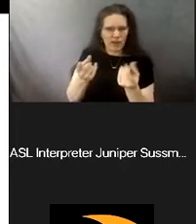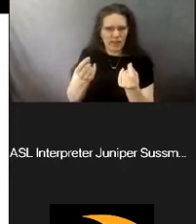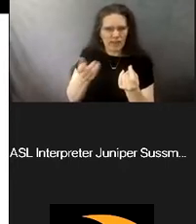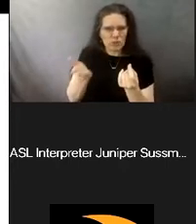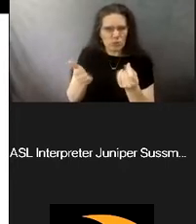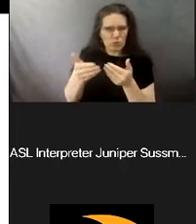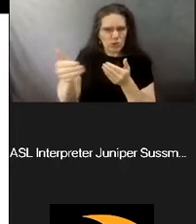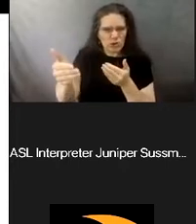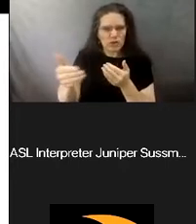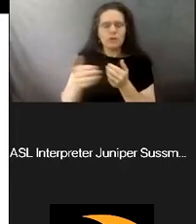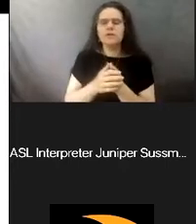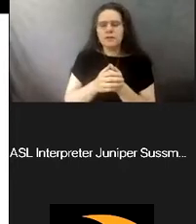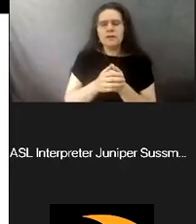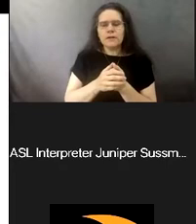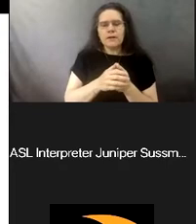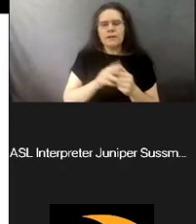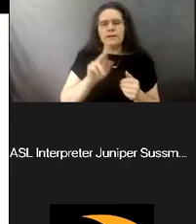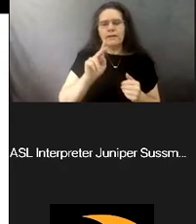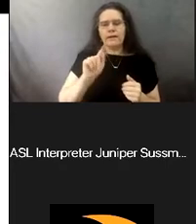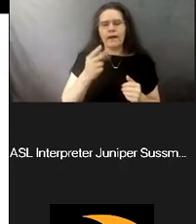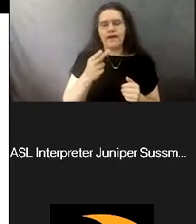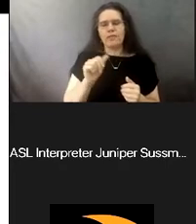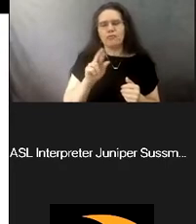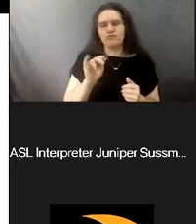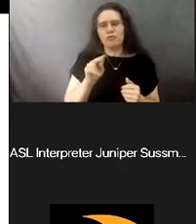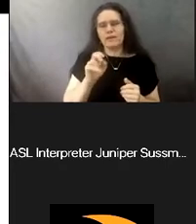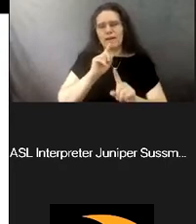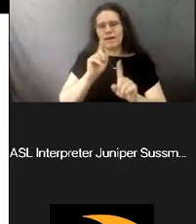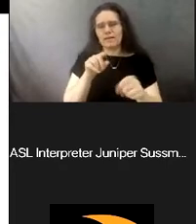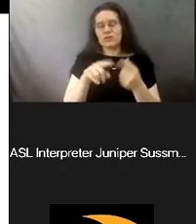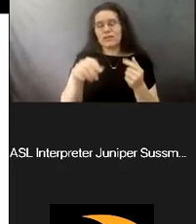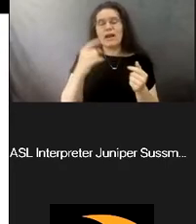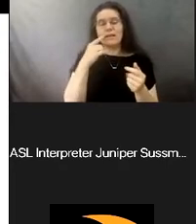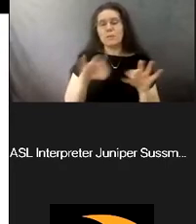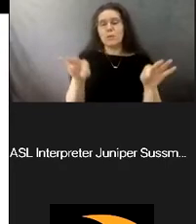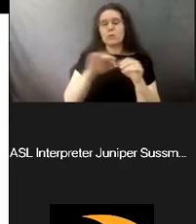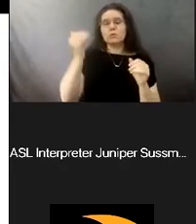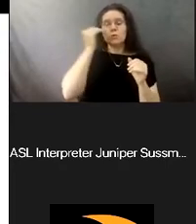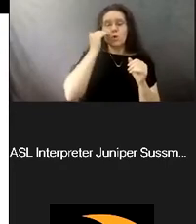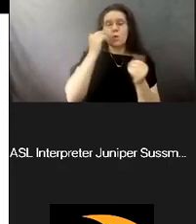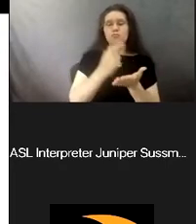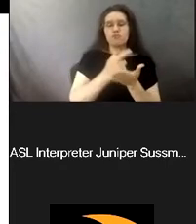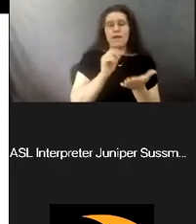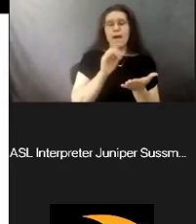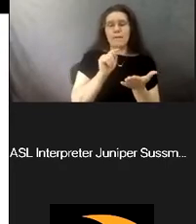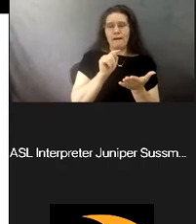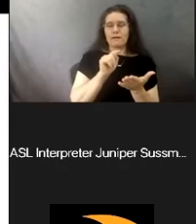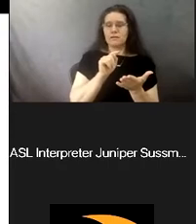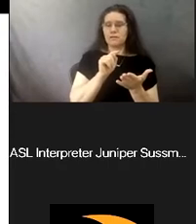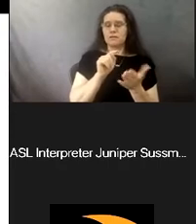think it's important to identify that that the Rehabilitation Act does apply, and this would be more of a legal,